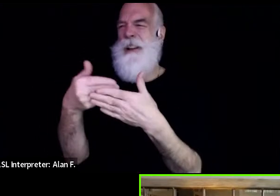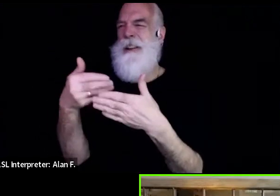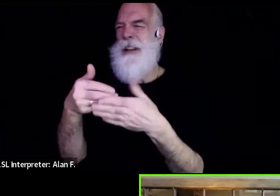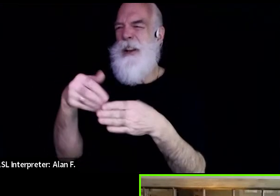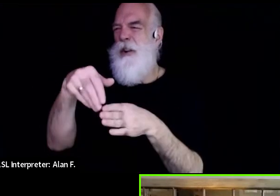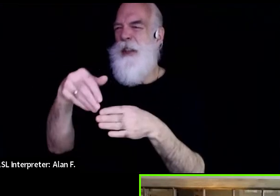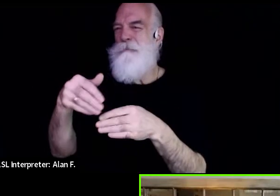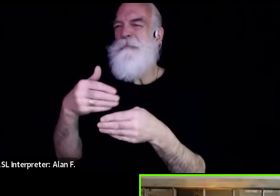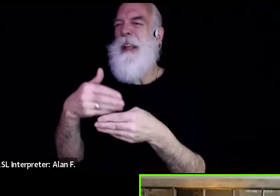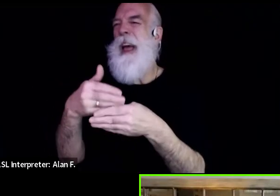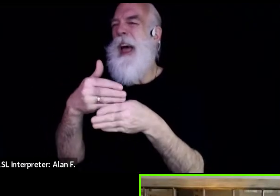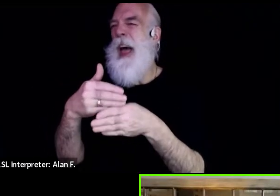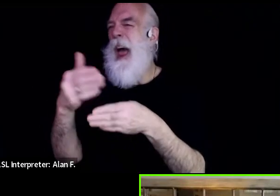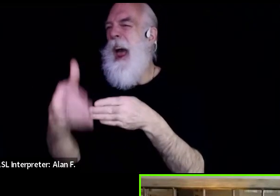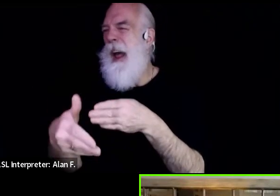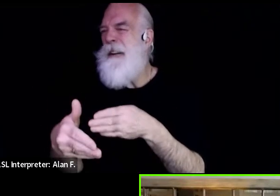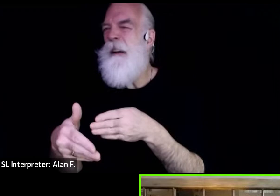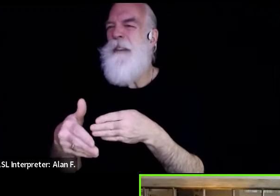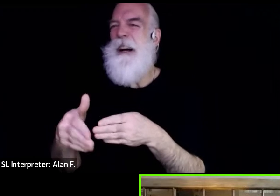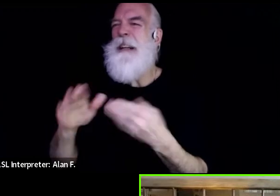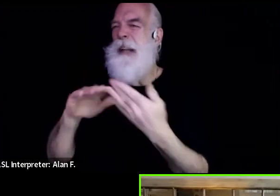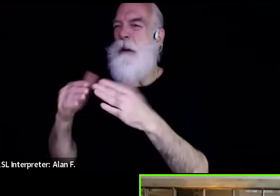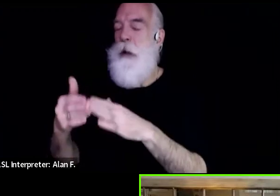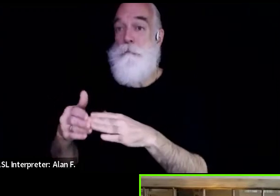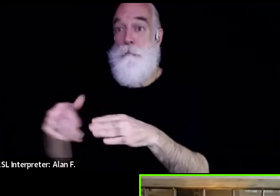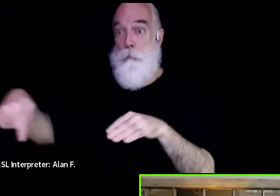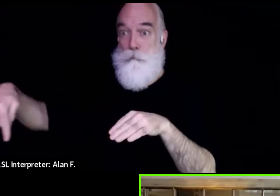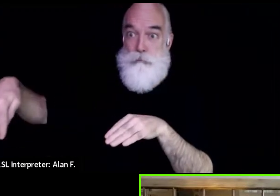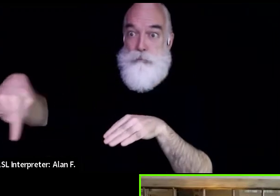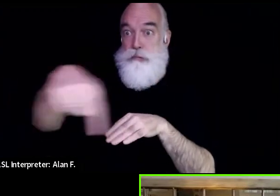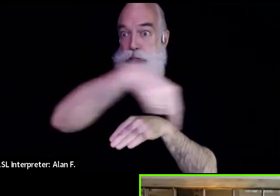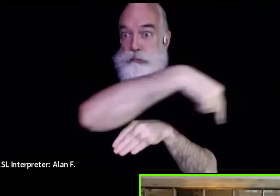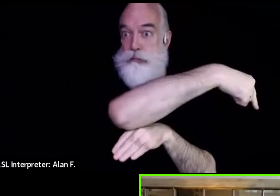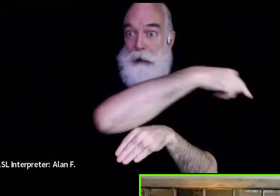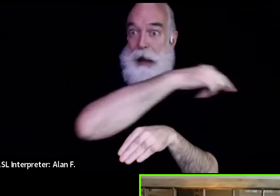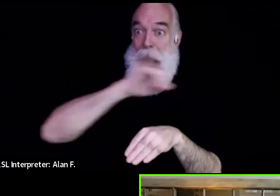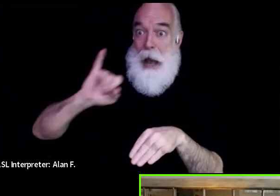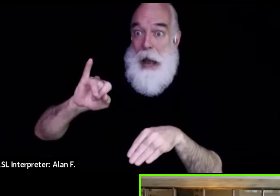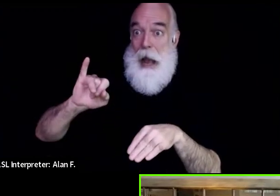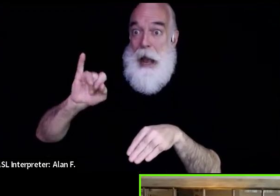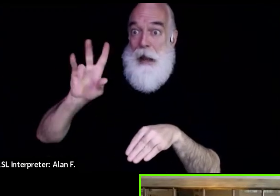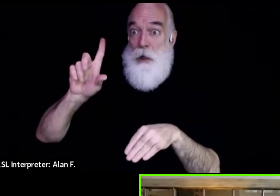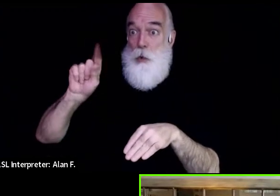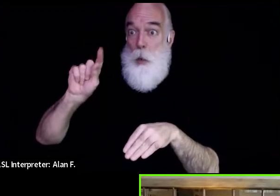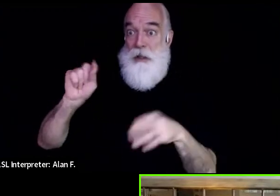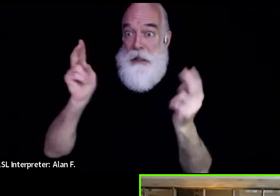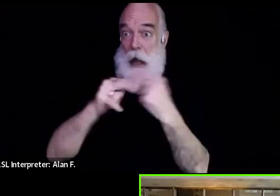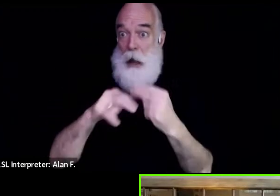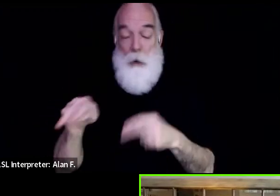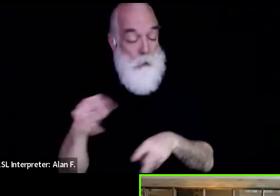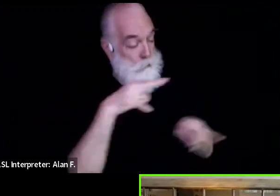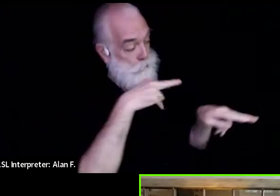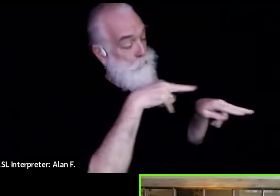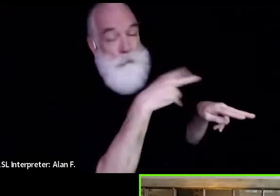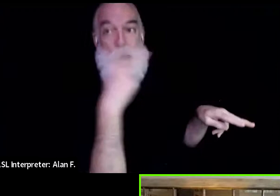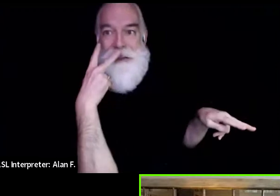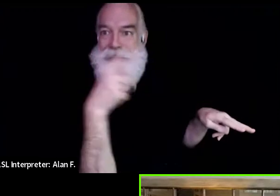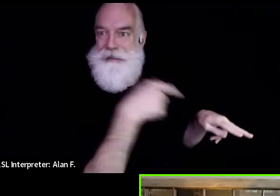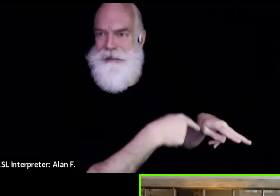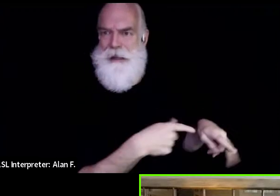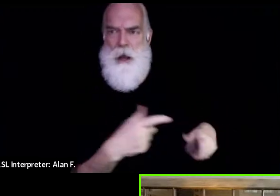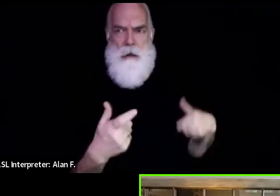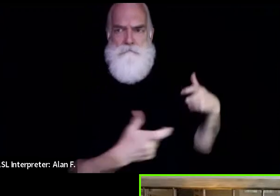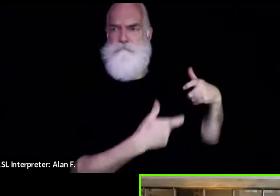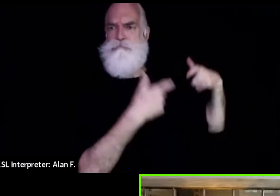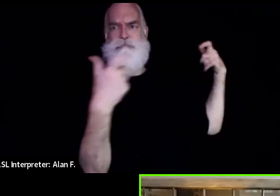see it from I-20 that runs right through the heart of downtown. So to have this massive physical facility